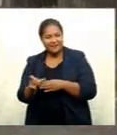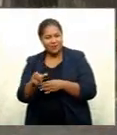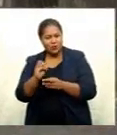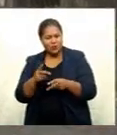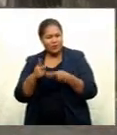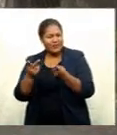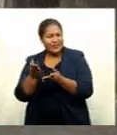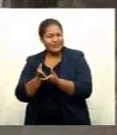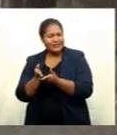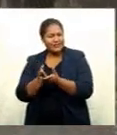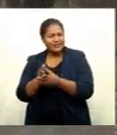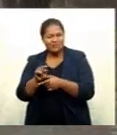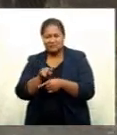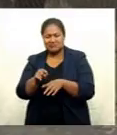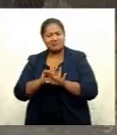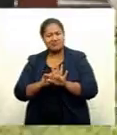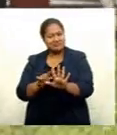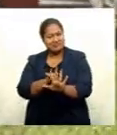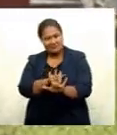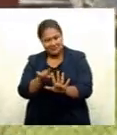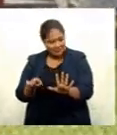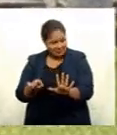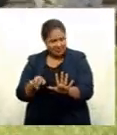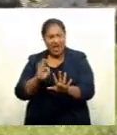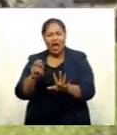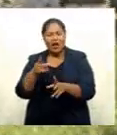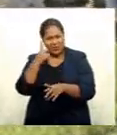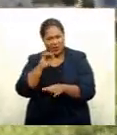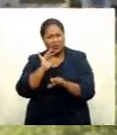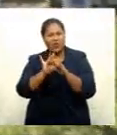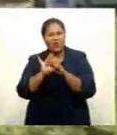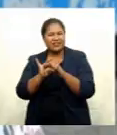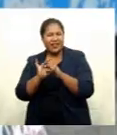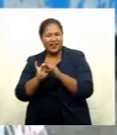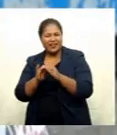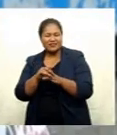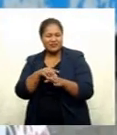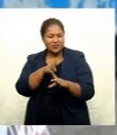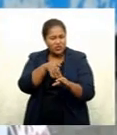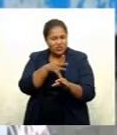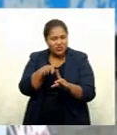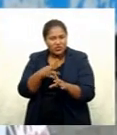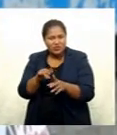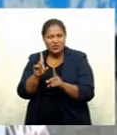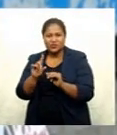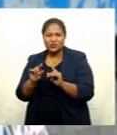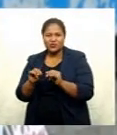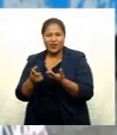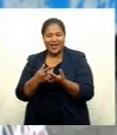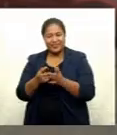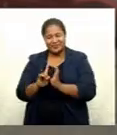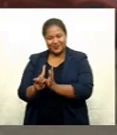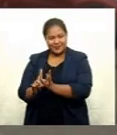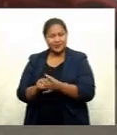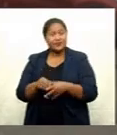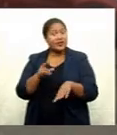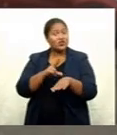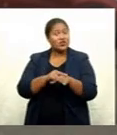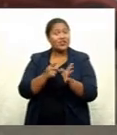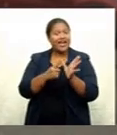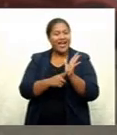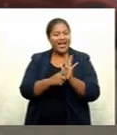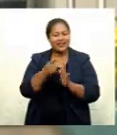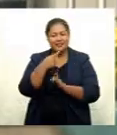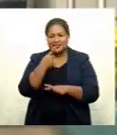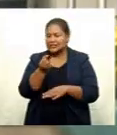providing services at the front line, how do we do contact tracing appropriately, how do we do case isolation. Dr. Akim Ali says